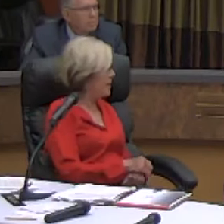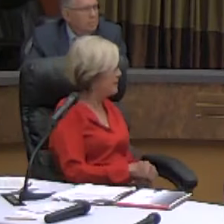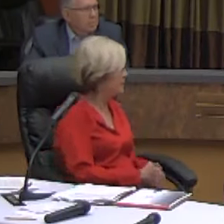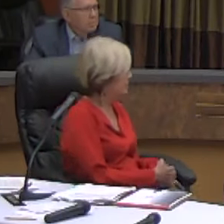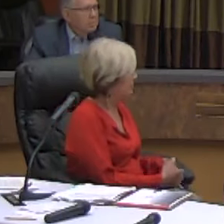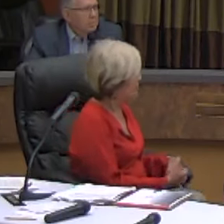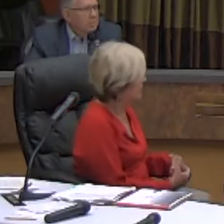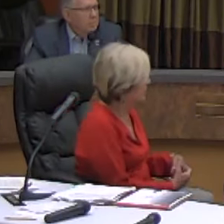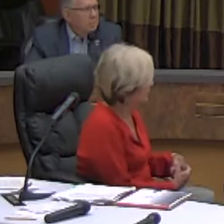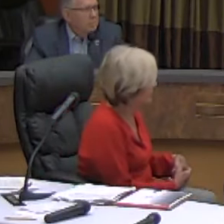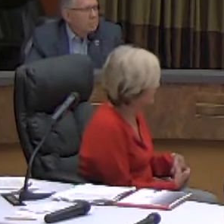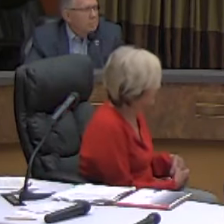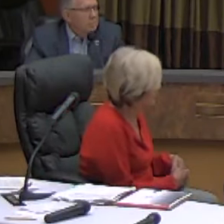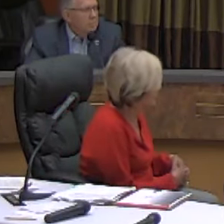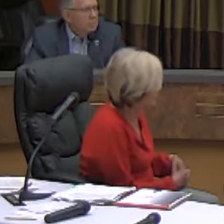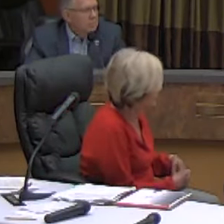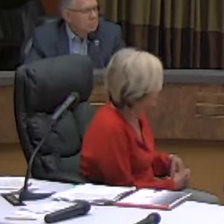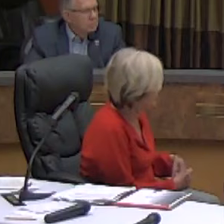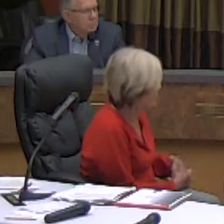wait until the next